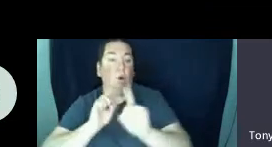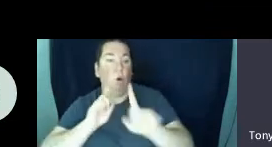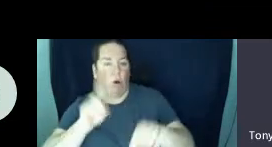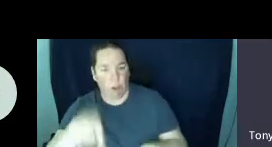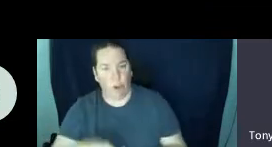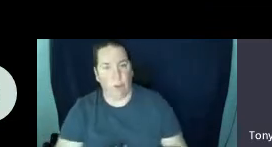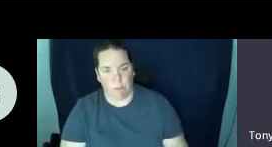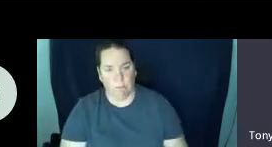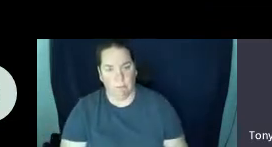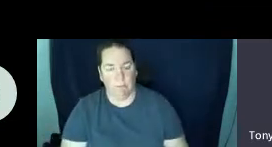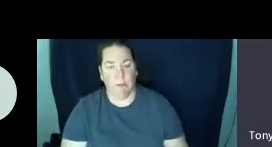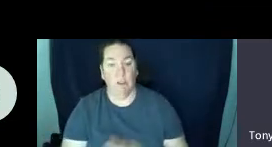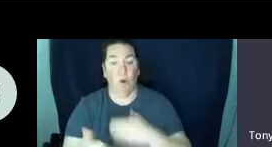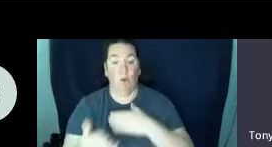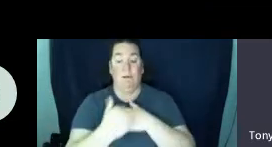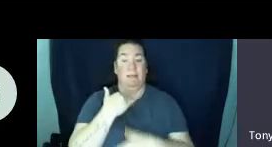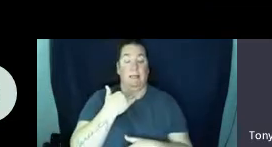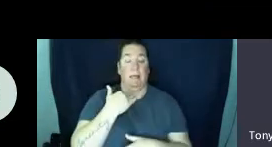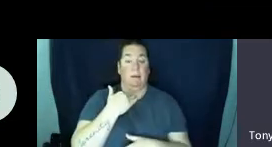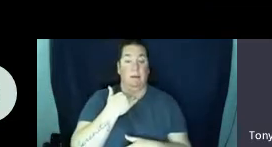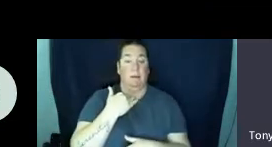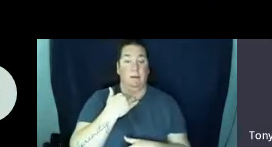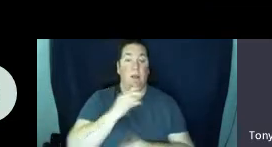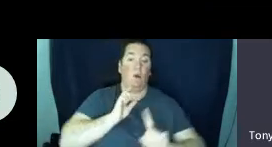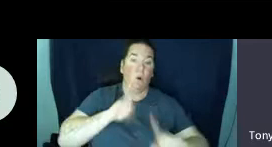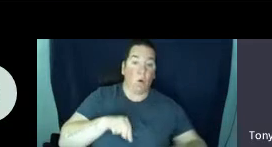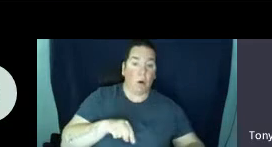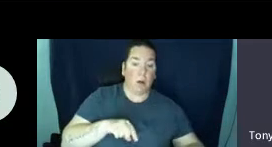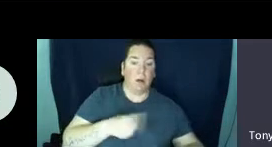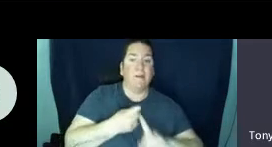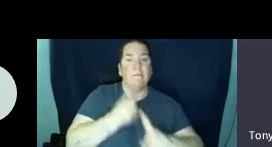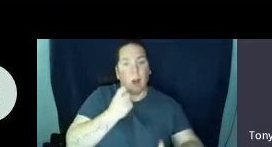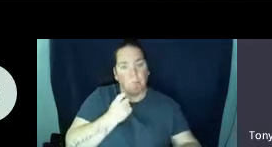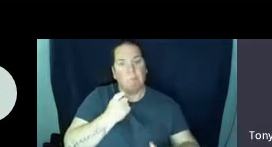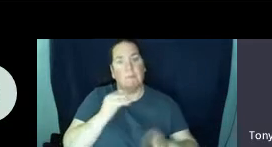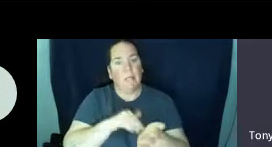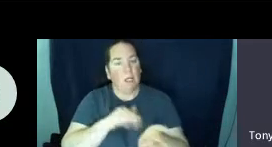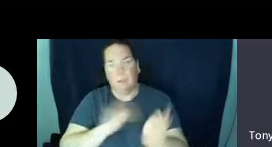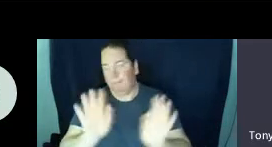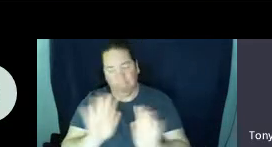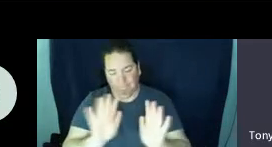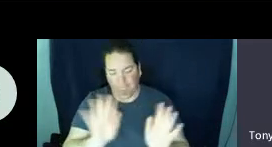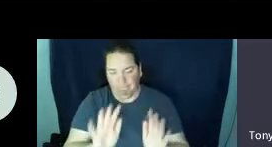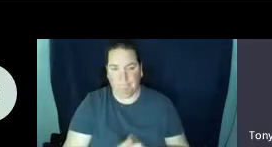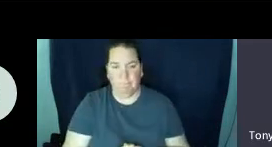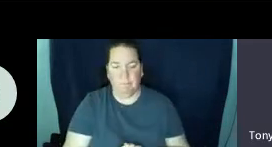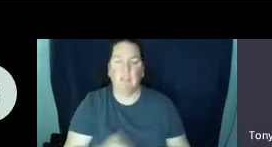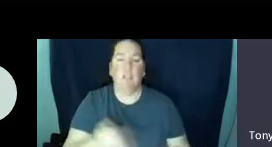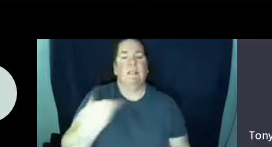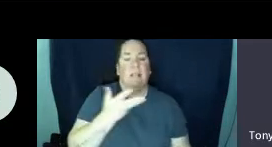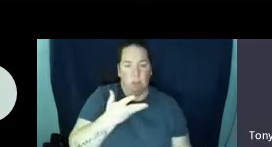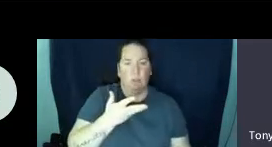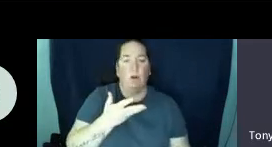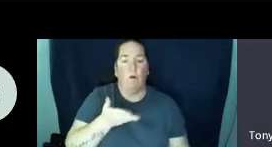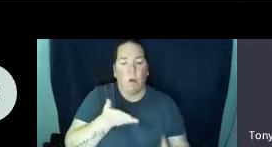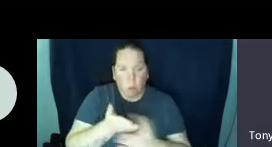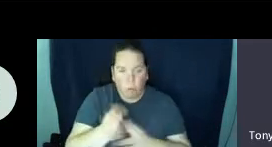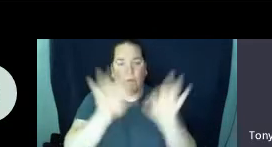need to send us, the order from your doctor, but just let us know through this form